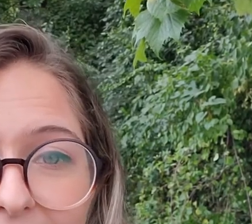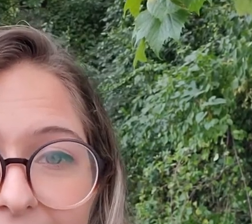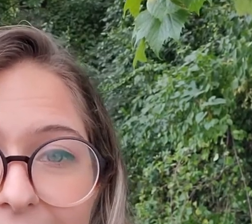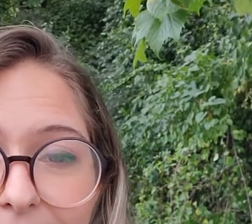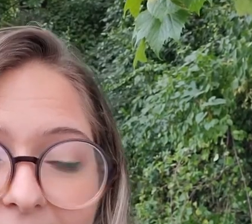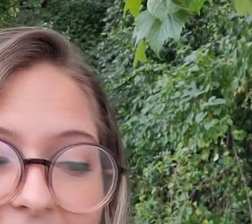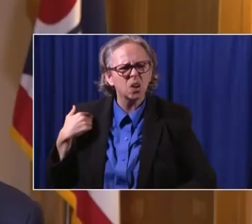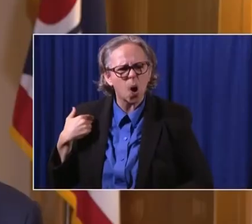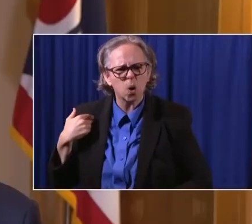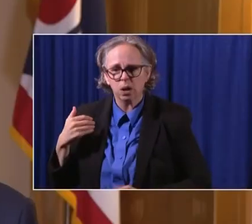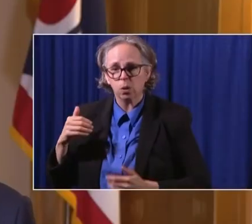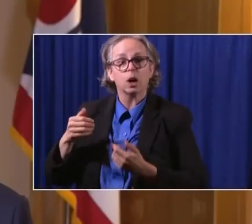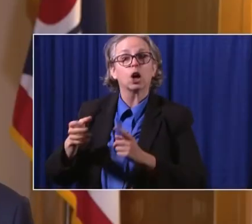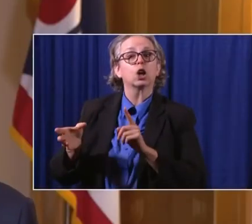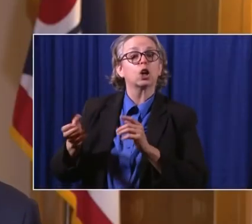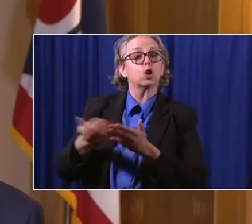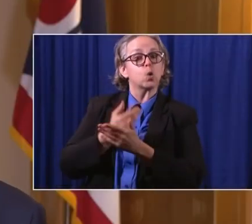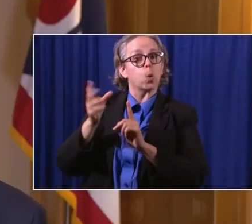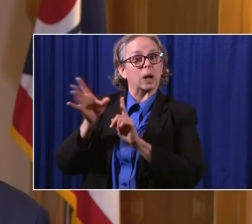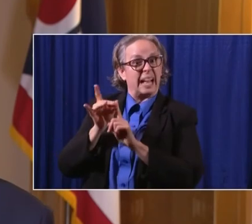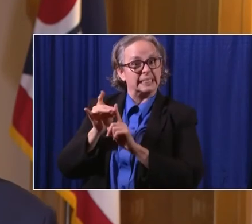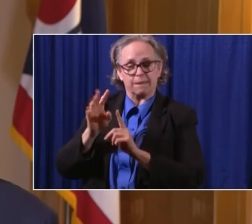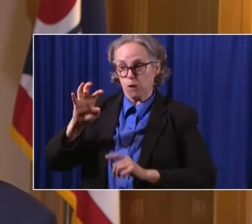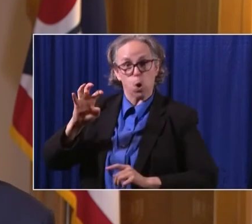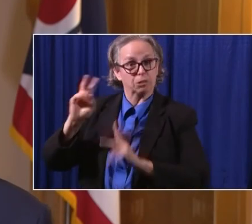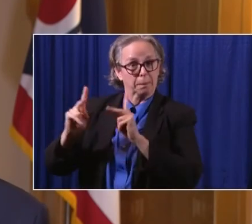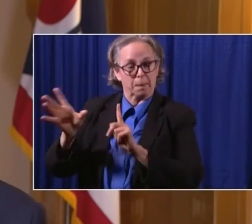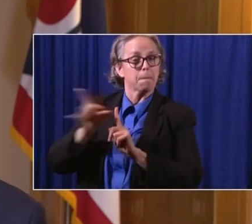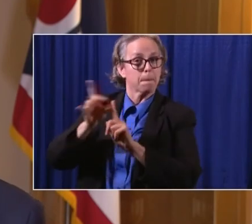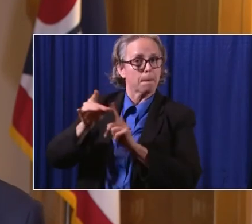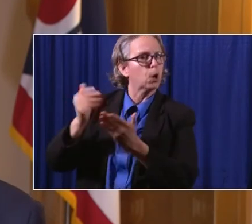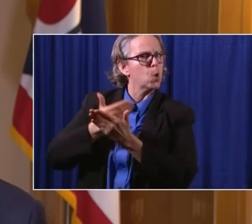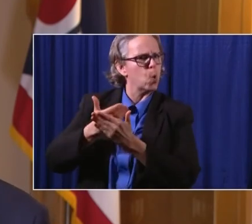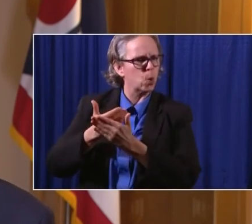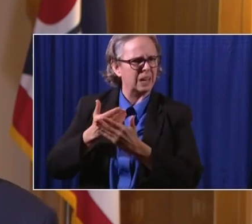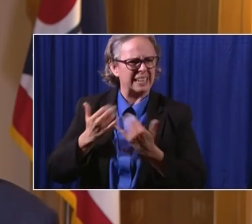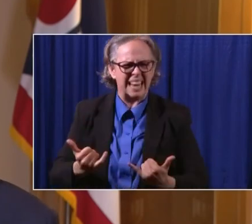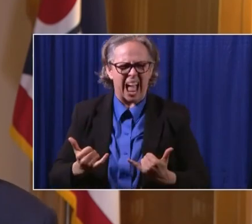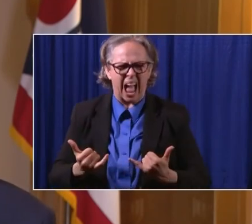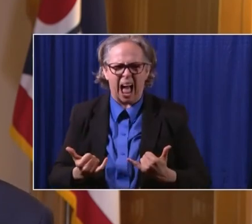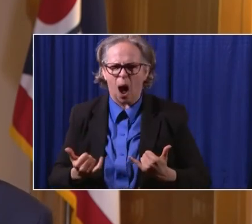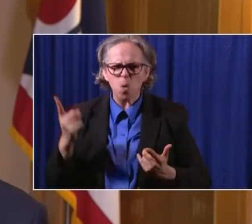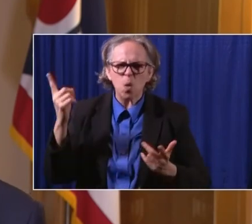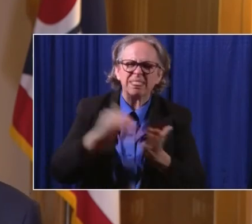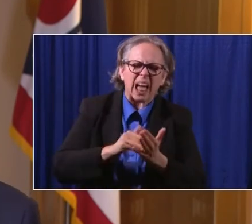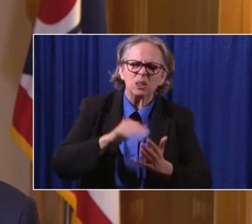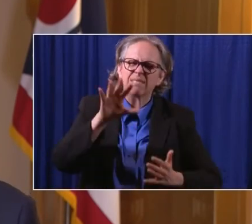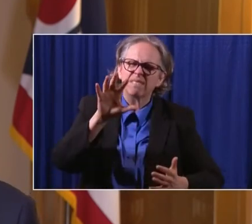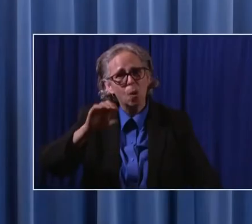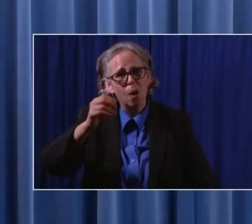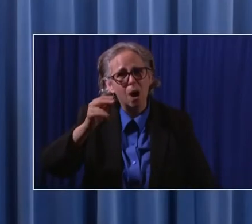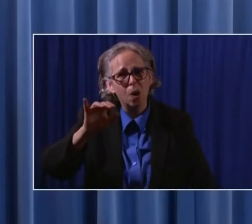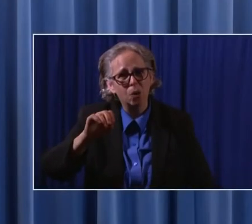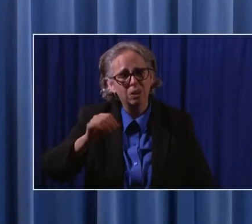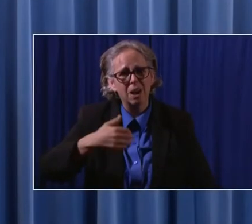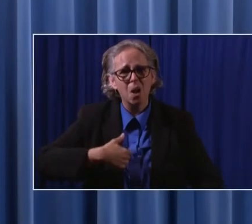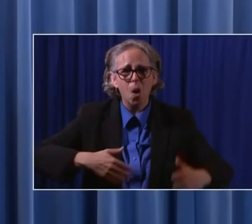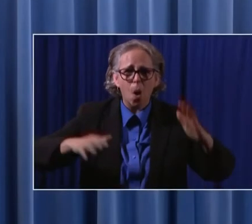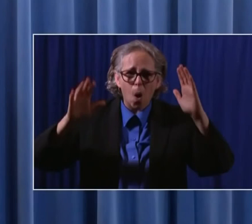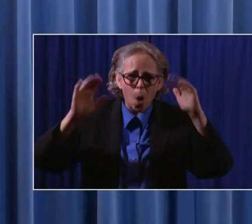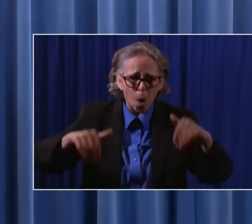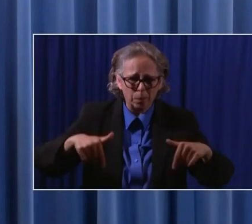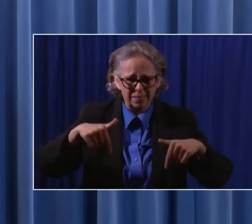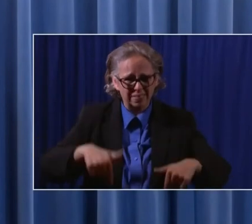the COVID-19 pandemic. However, the case will not be pursued by the prosecutor. The 10 accusations include 7 felonies,